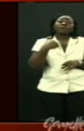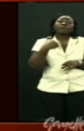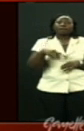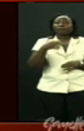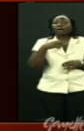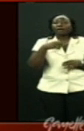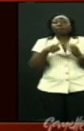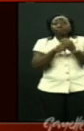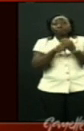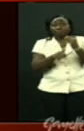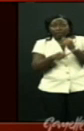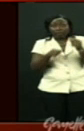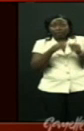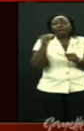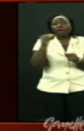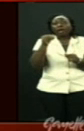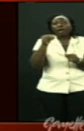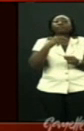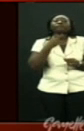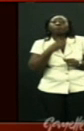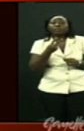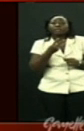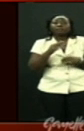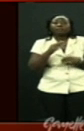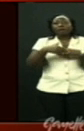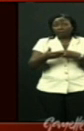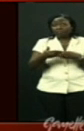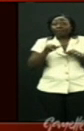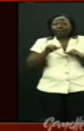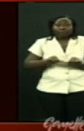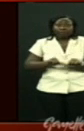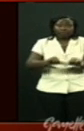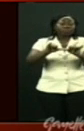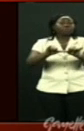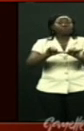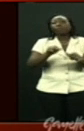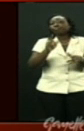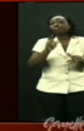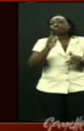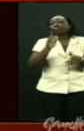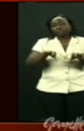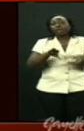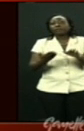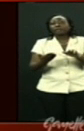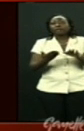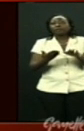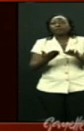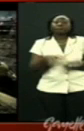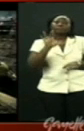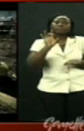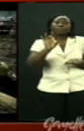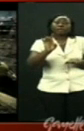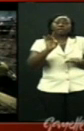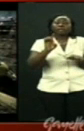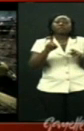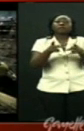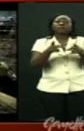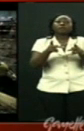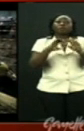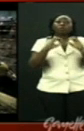dehydration. With a short incubation period, it can be fatal if not treated in time. Aid agencies have voiced fears for months that